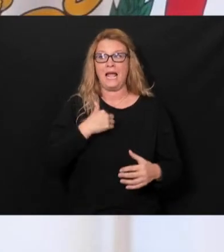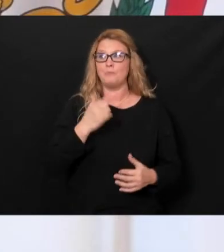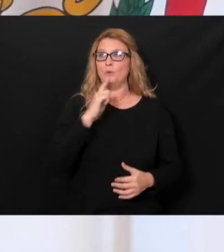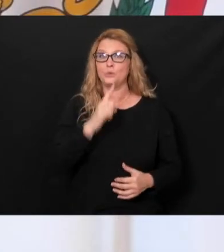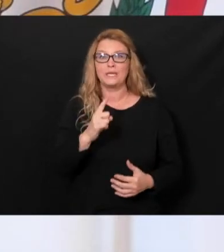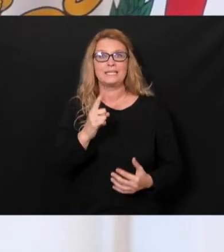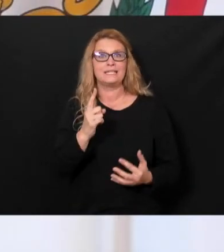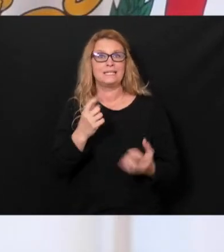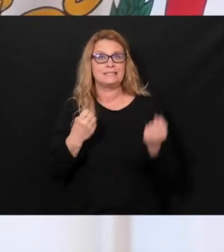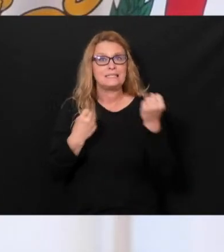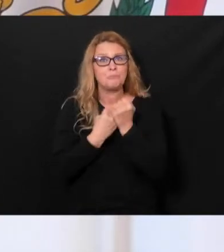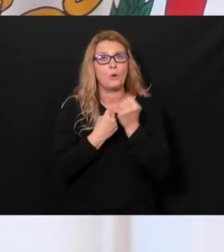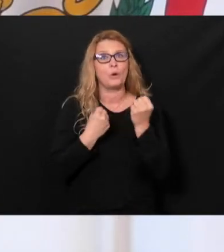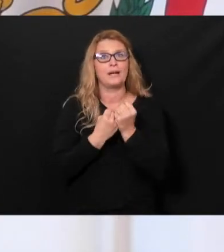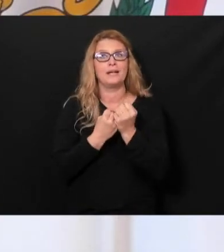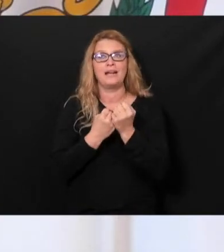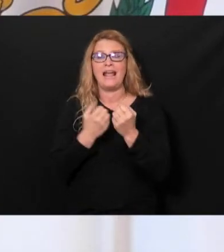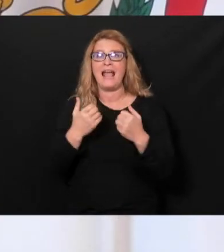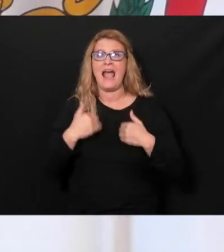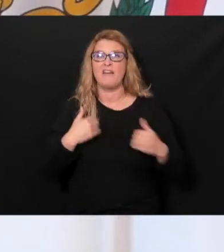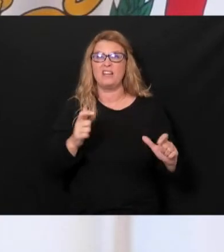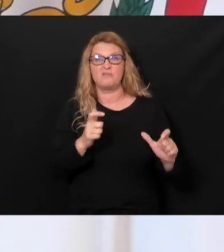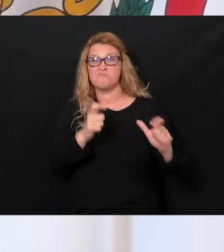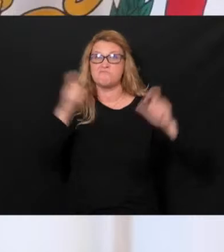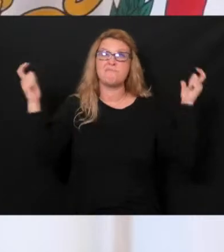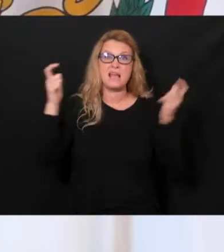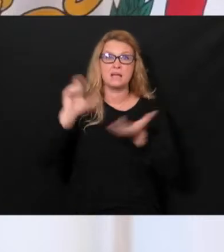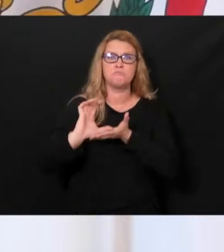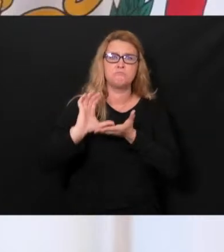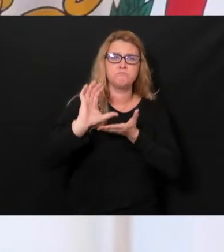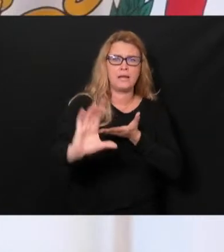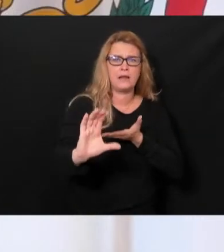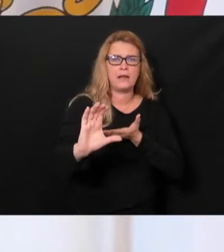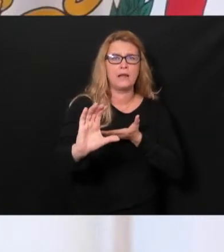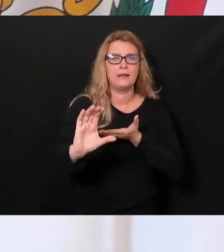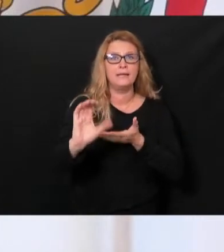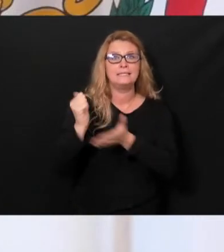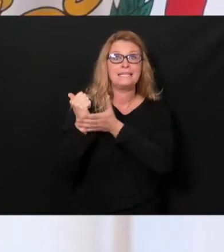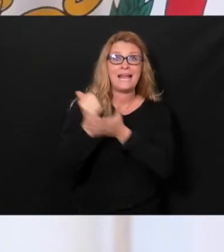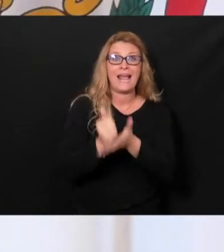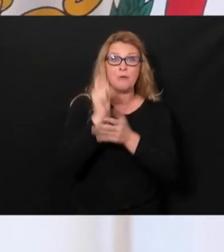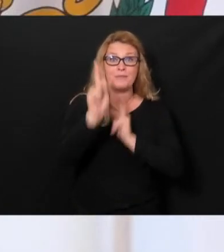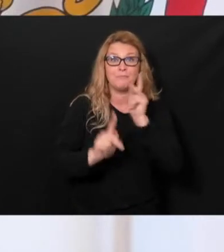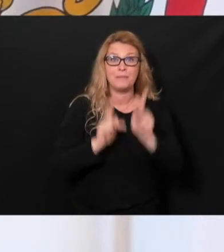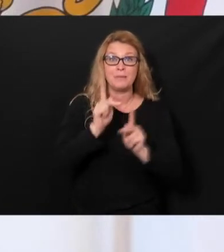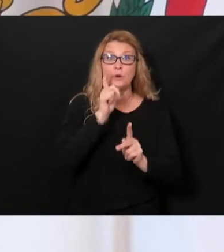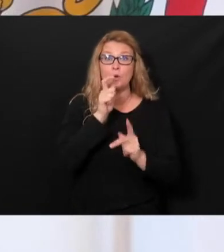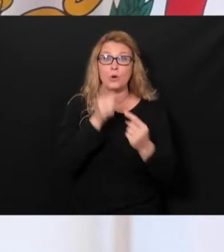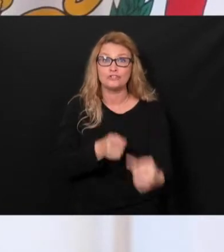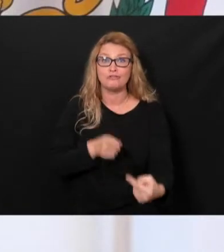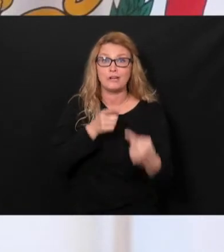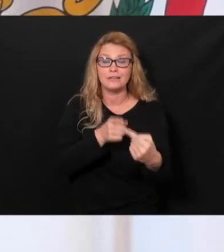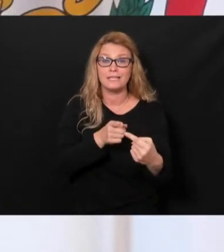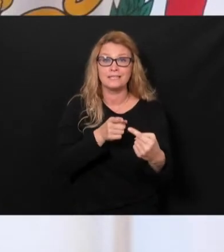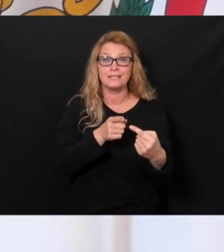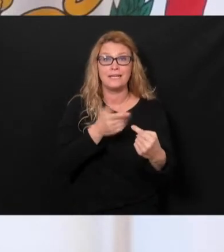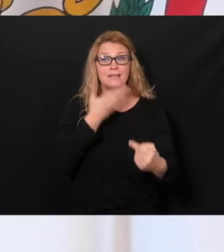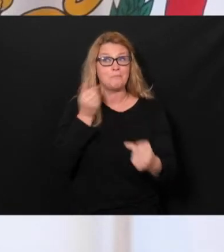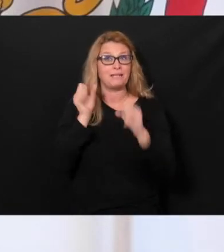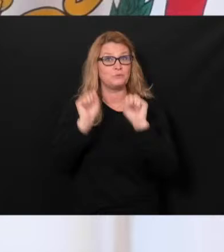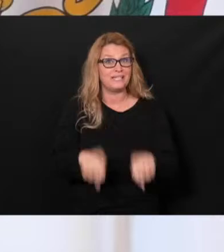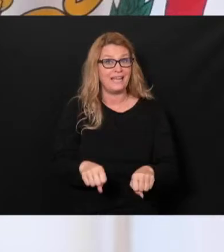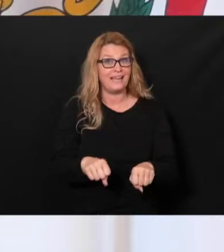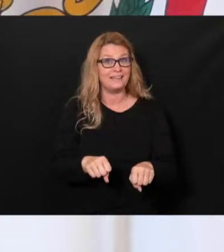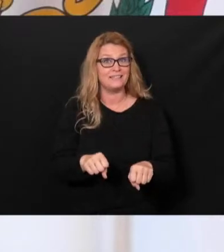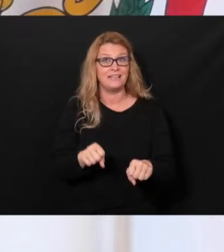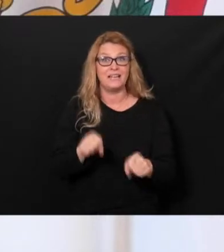of going big and absolutely assuring that we help all those that are out there that are hurting to the best of our abilities, whether